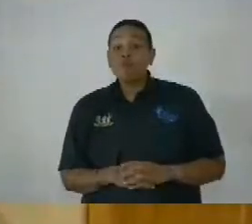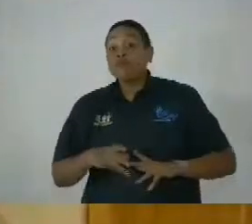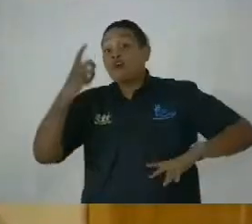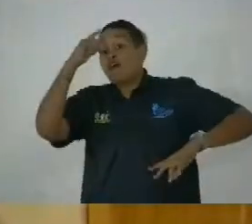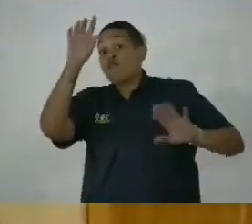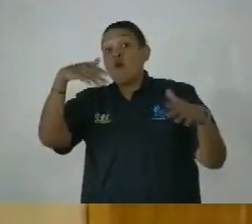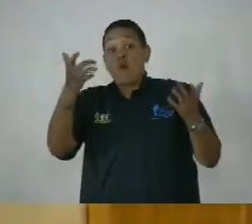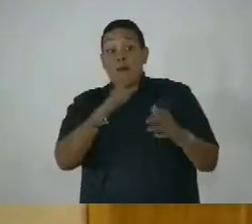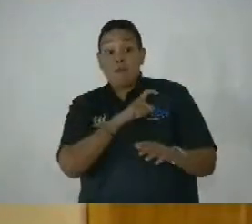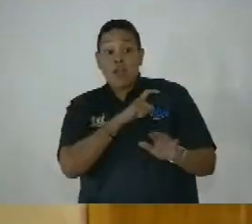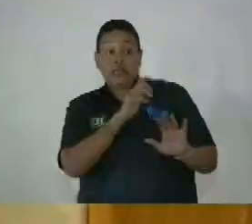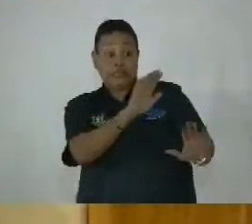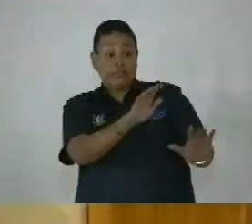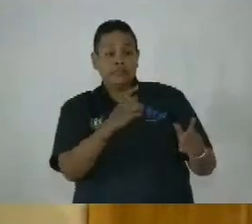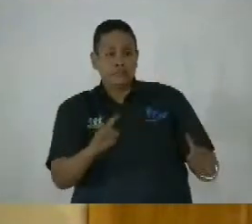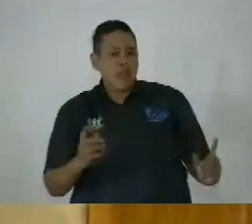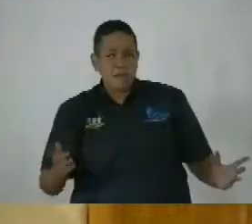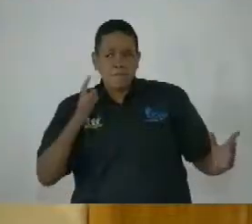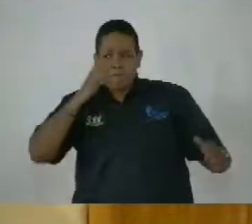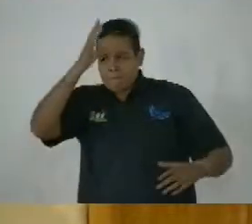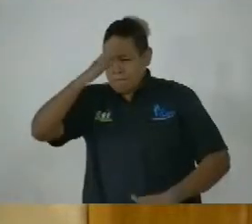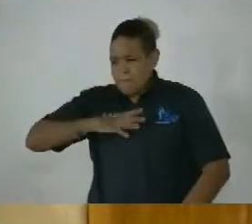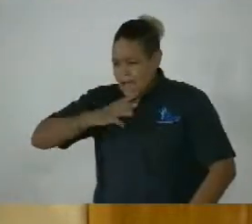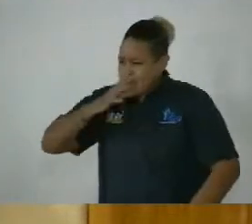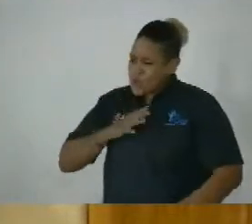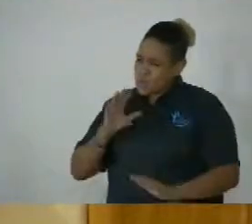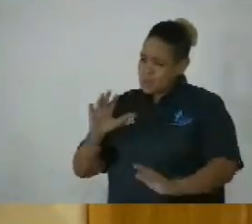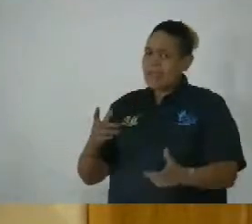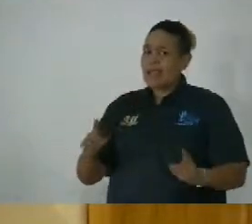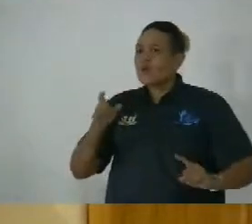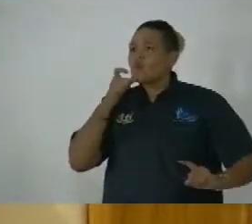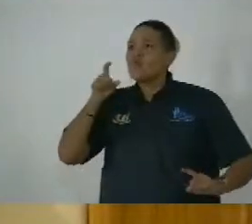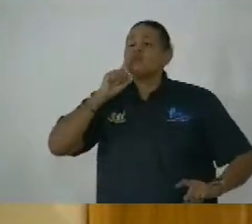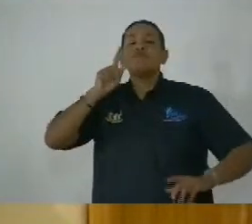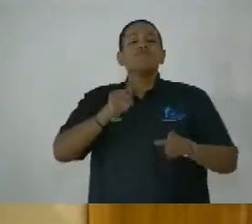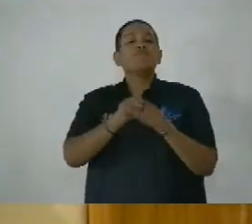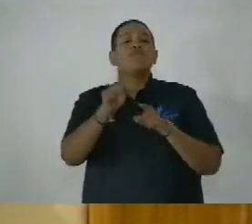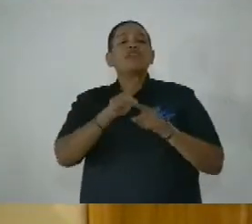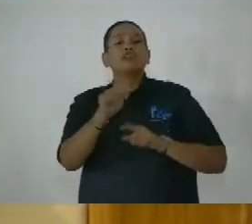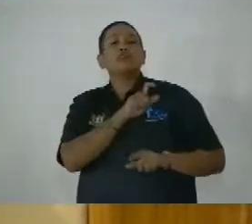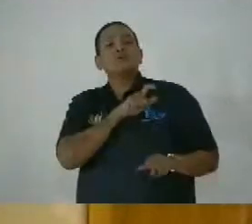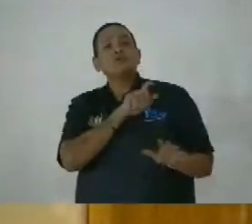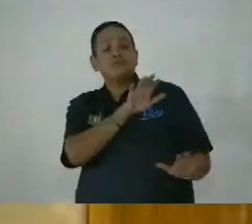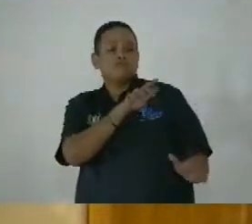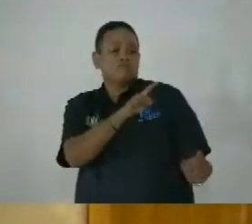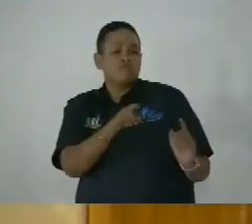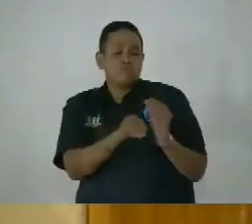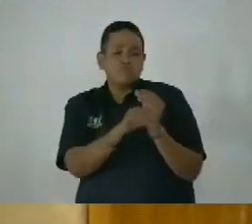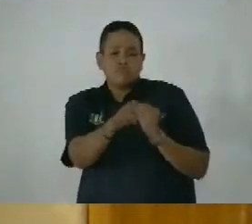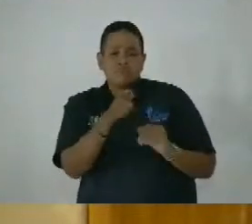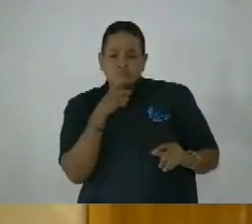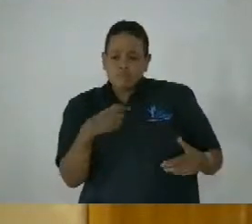For the police, men and women who as professional law enforcement